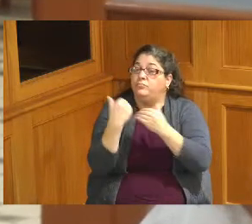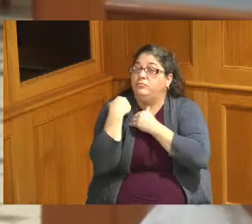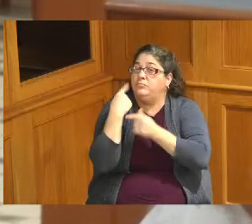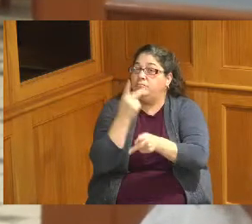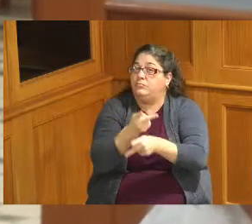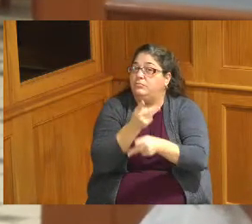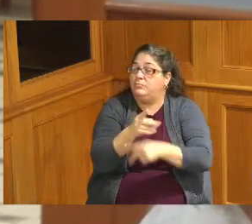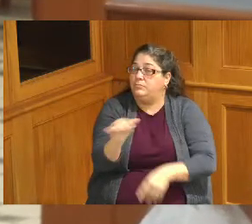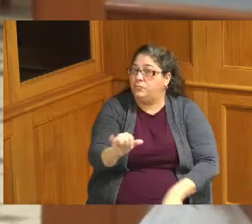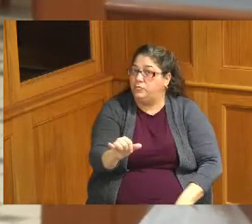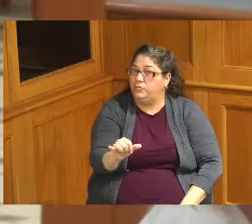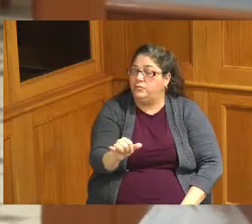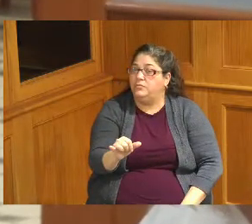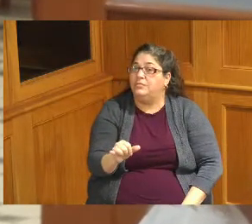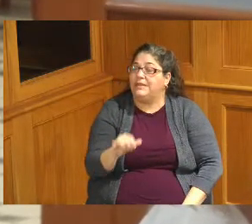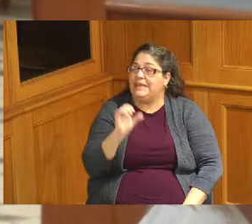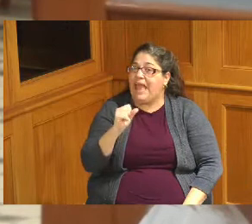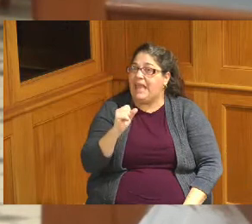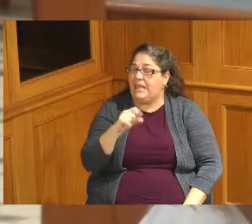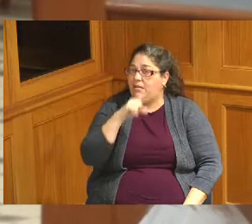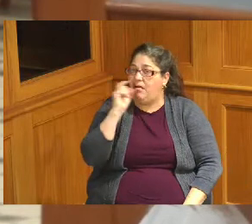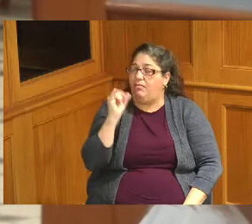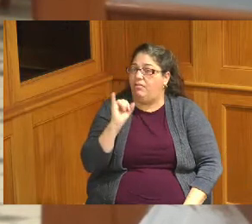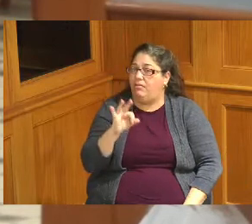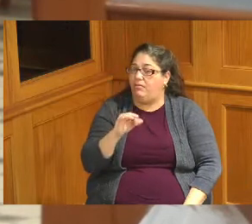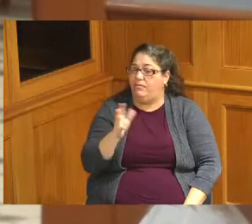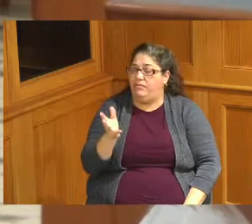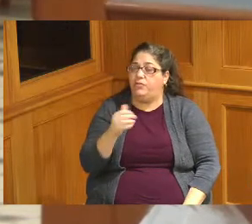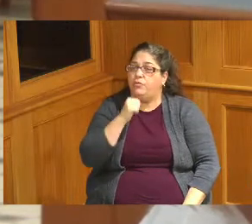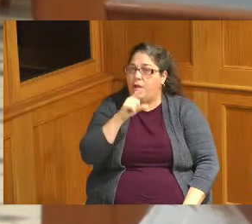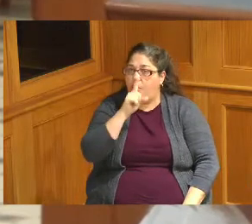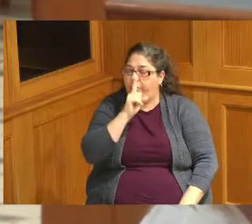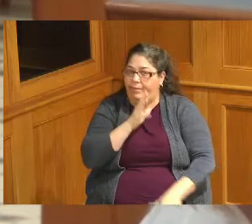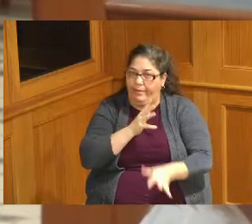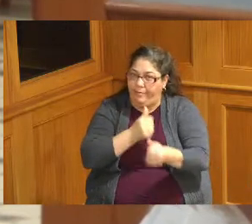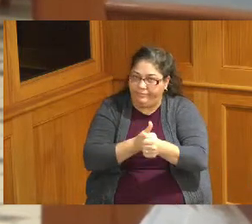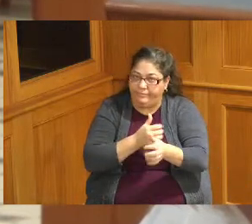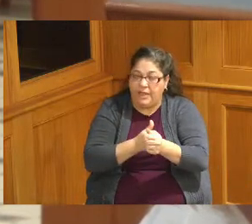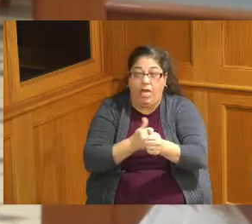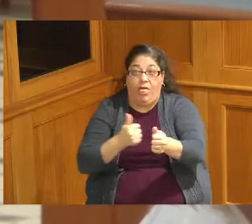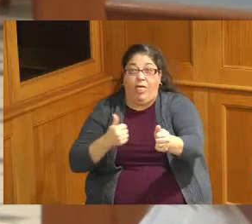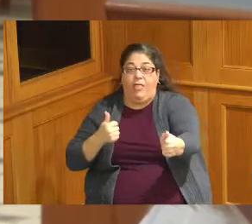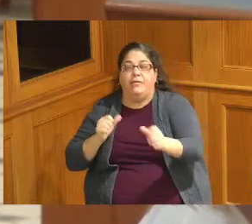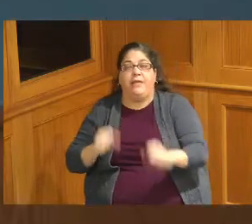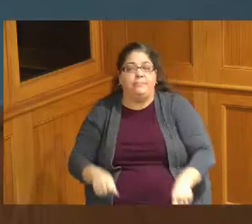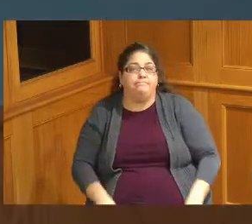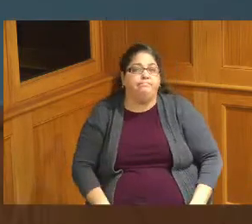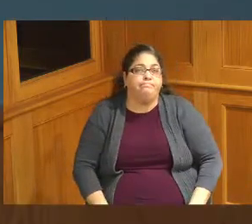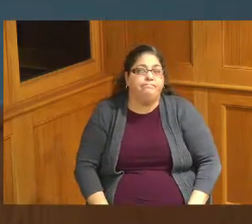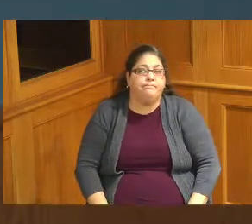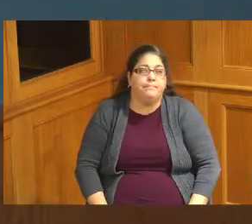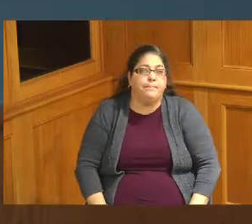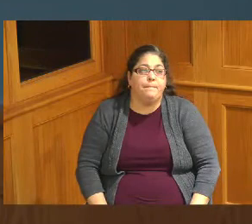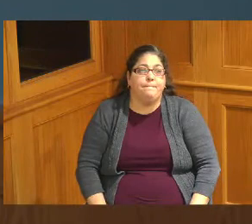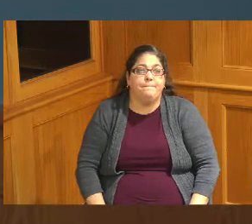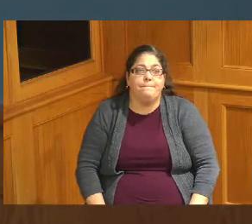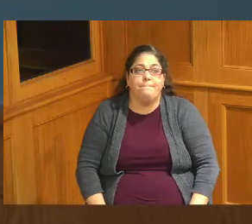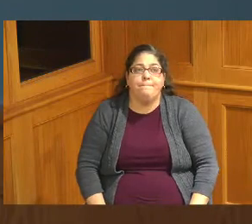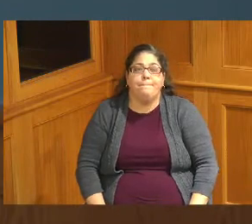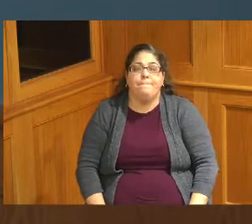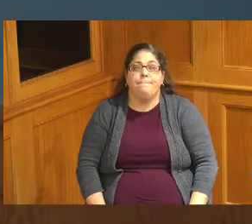can kind of get really unwieldy if you're not really on top of it. Gotcha. We will